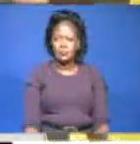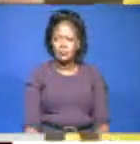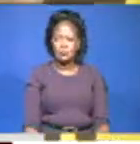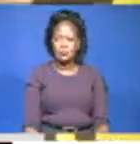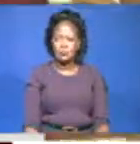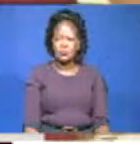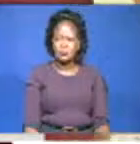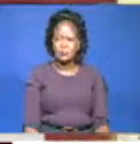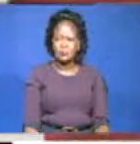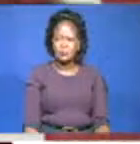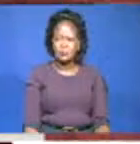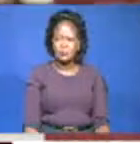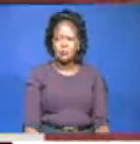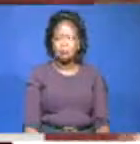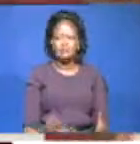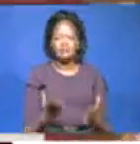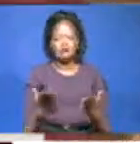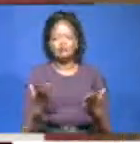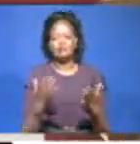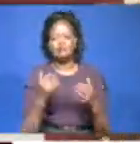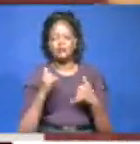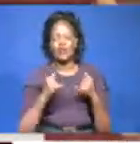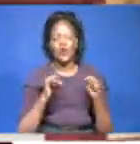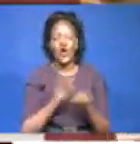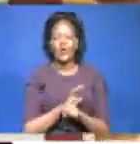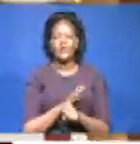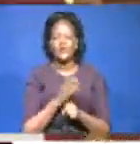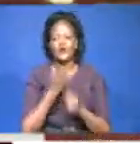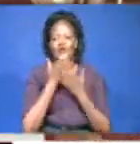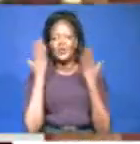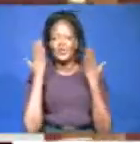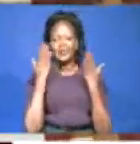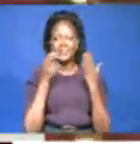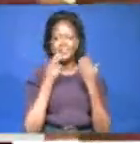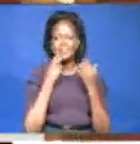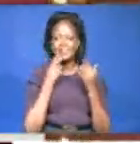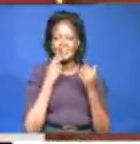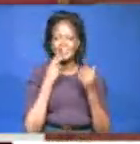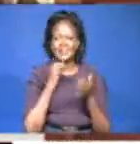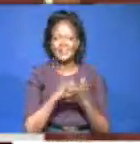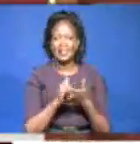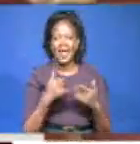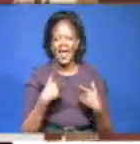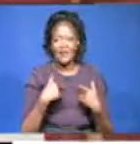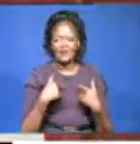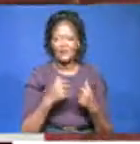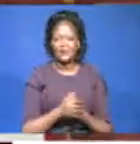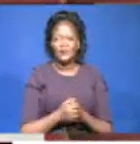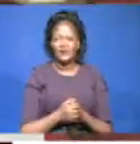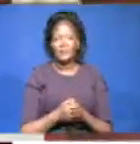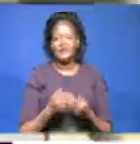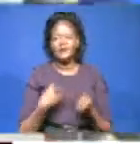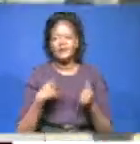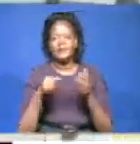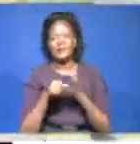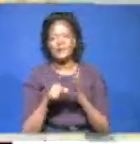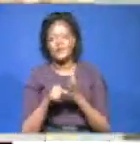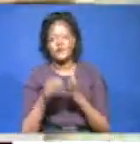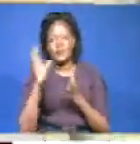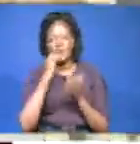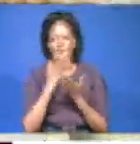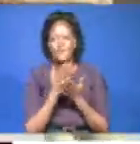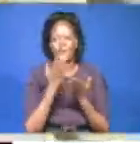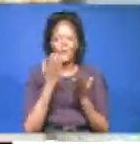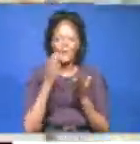Behind the cheerful faces and laughter that reverberates the air lies the never-ending problem of lack of basic necessities